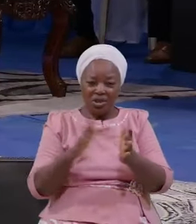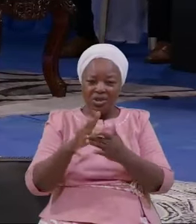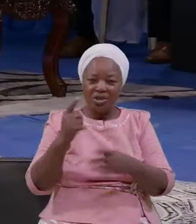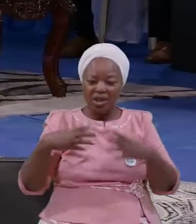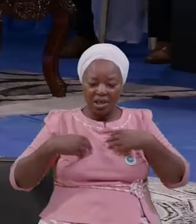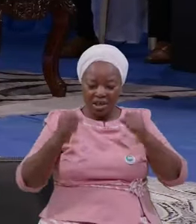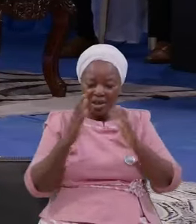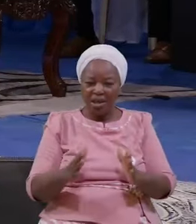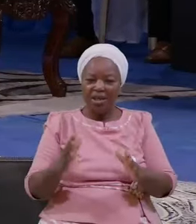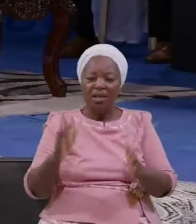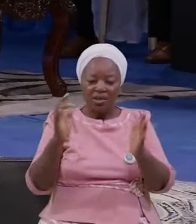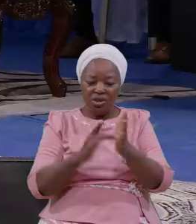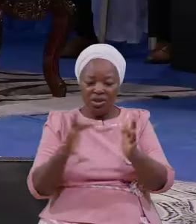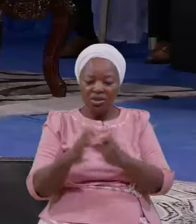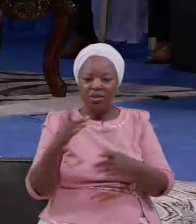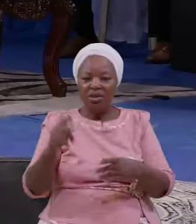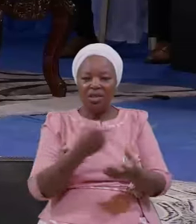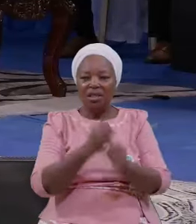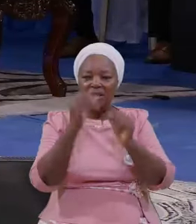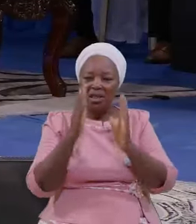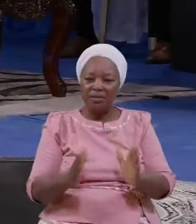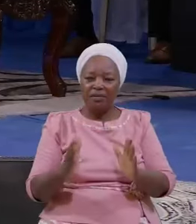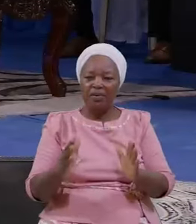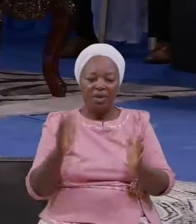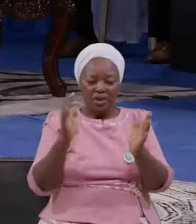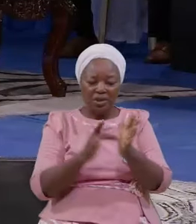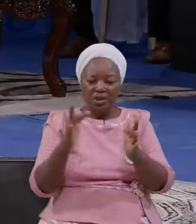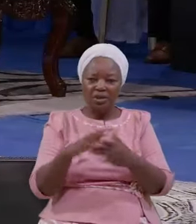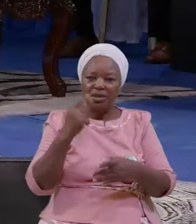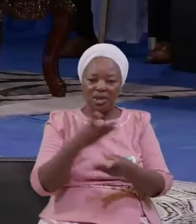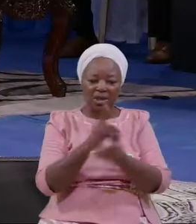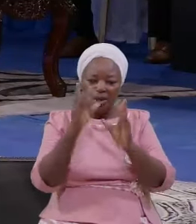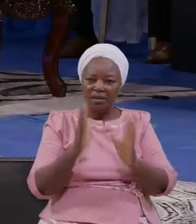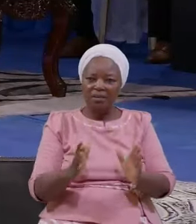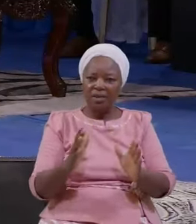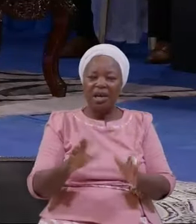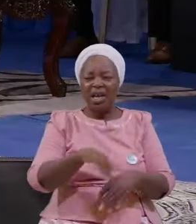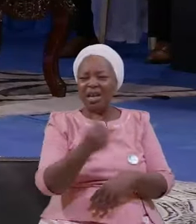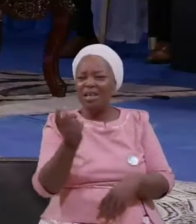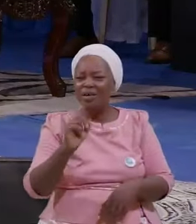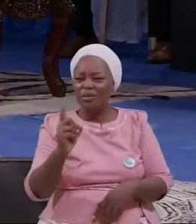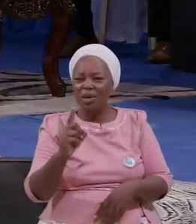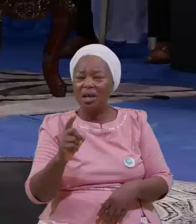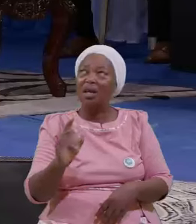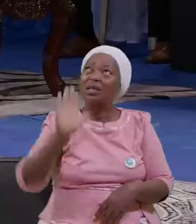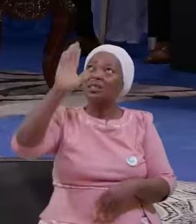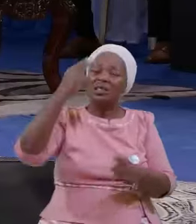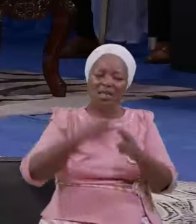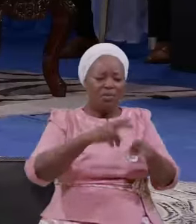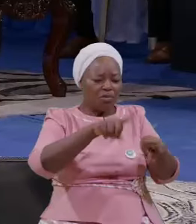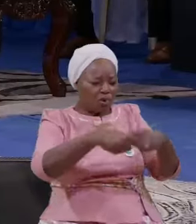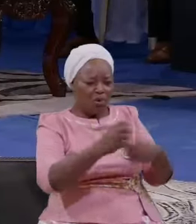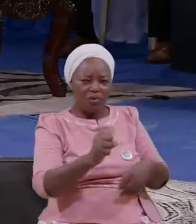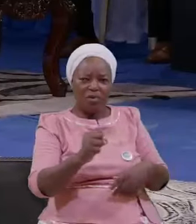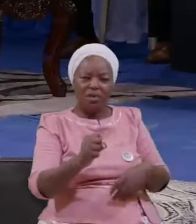Savior, Jesus the deliverer. Anywhere his name goes, his